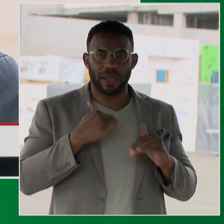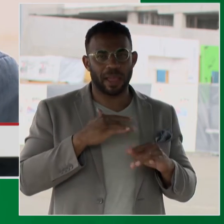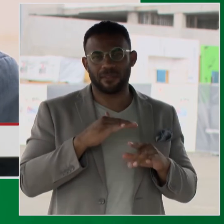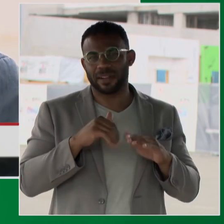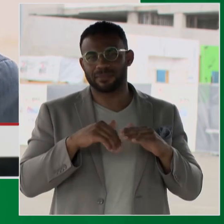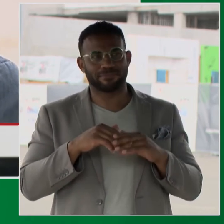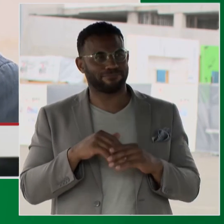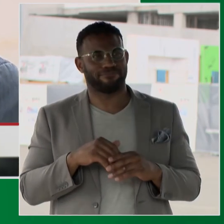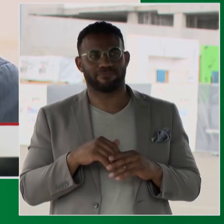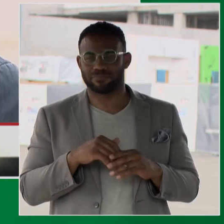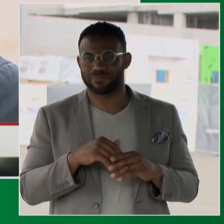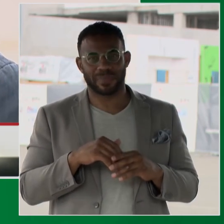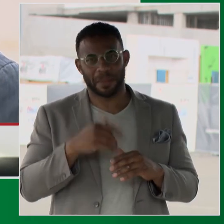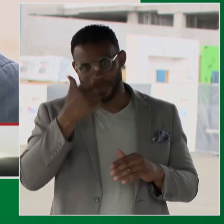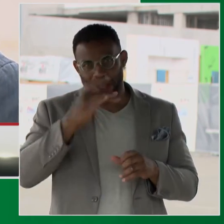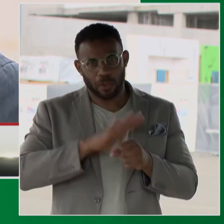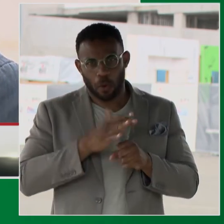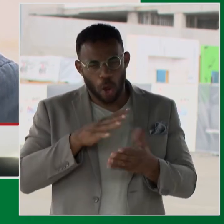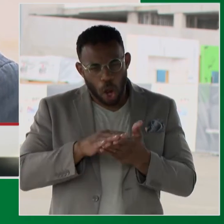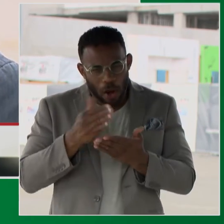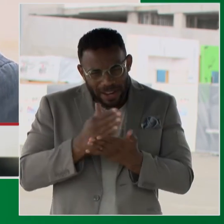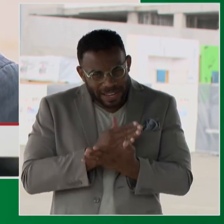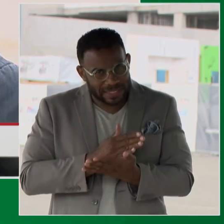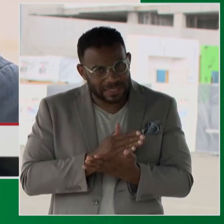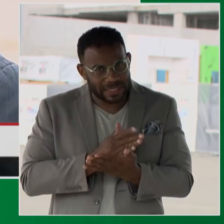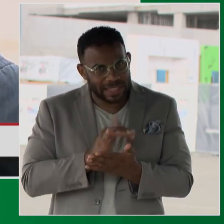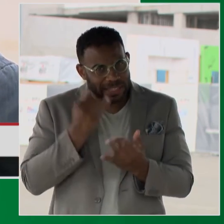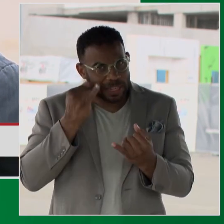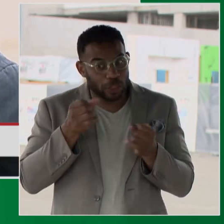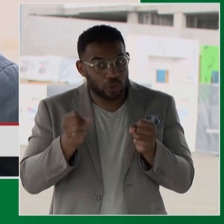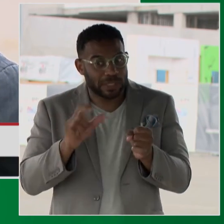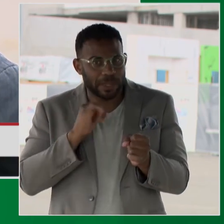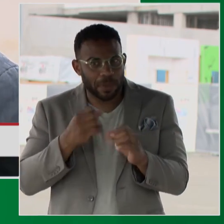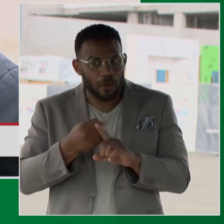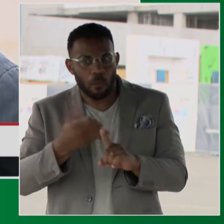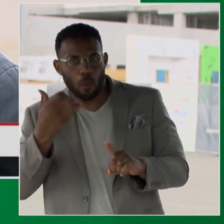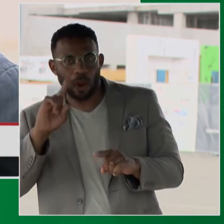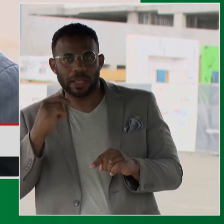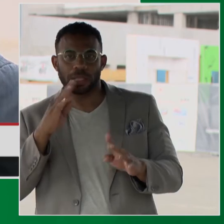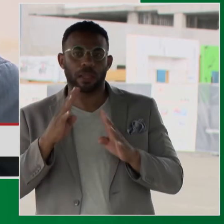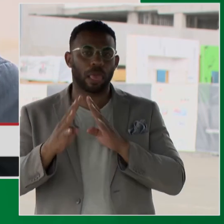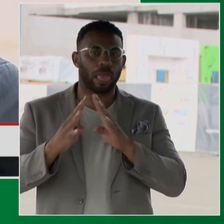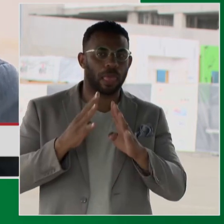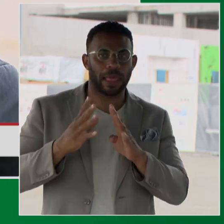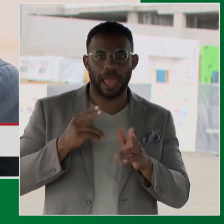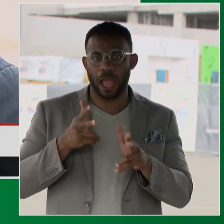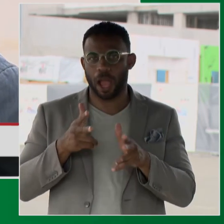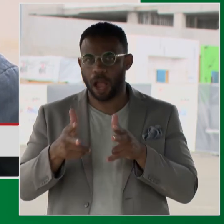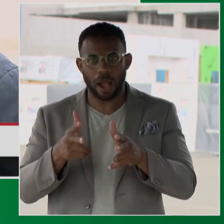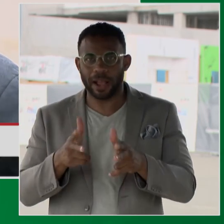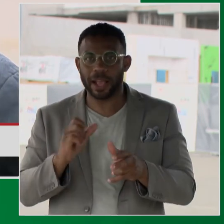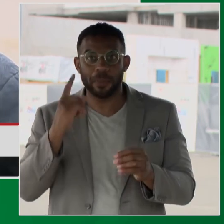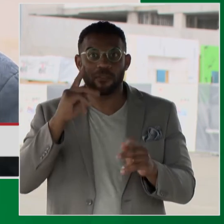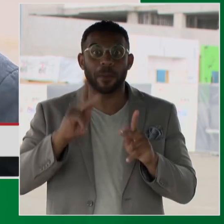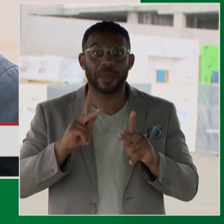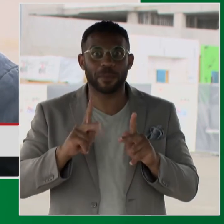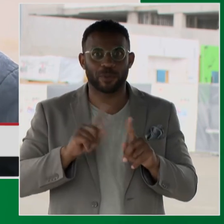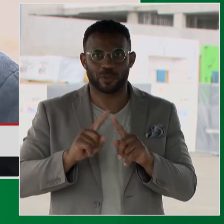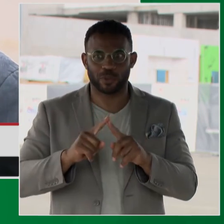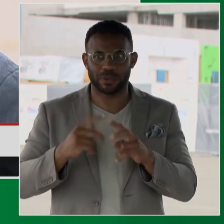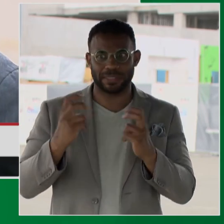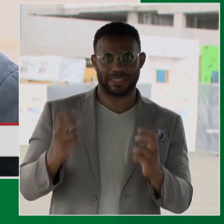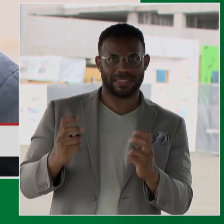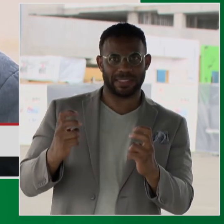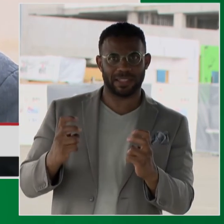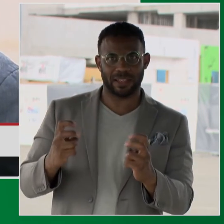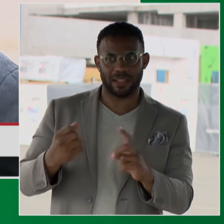lessons that we've actually learned from COVID. And that's the idea that our streets can be for more than just moving cars and parking cars, but they can be for people too.